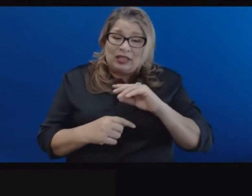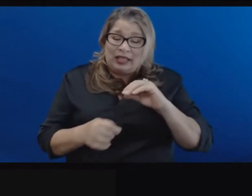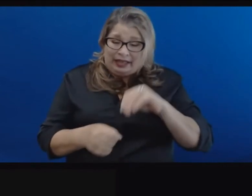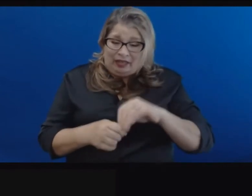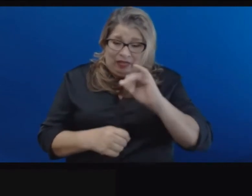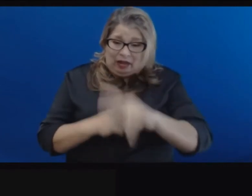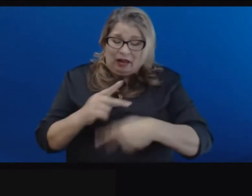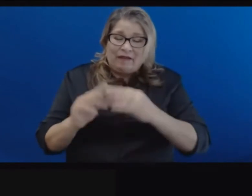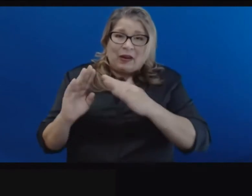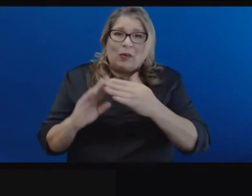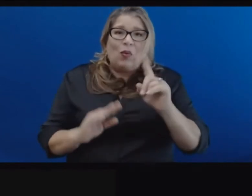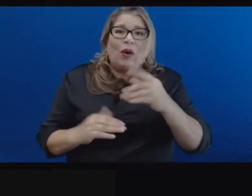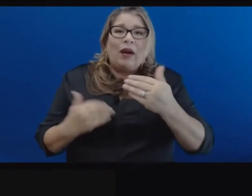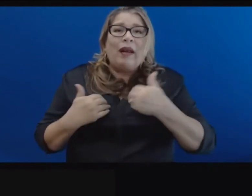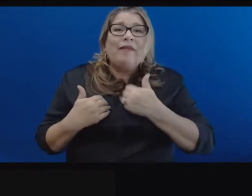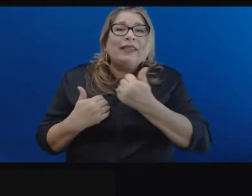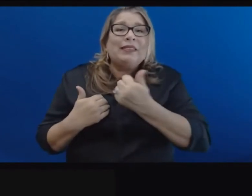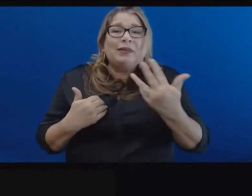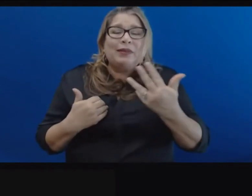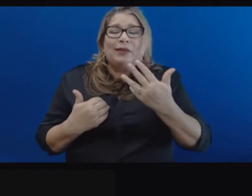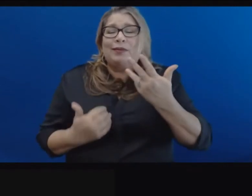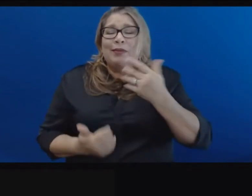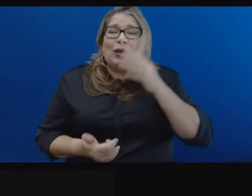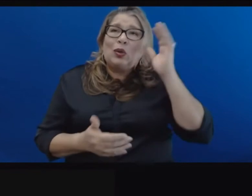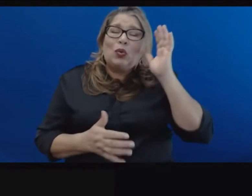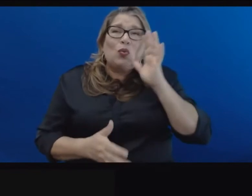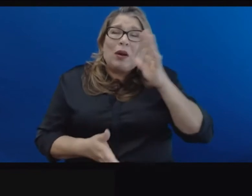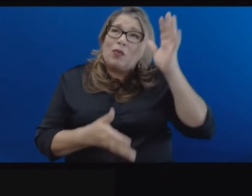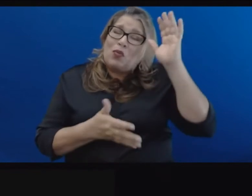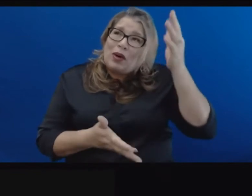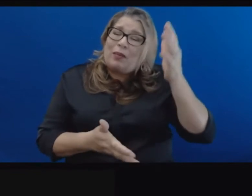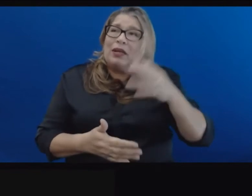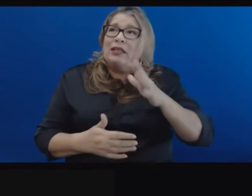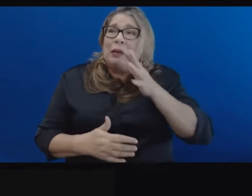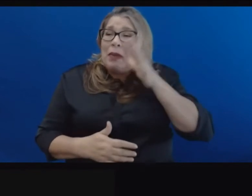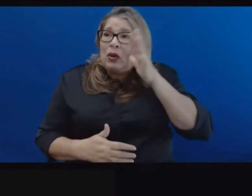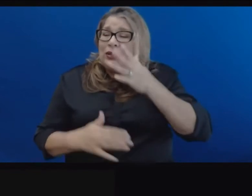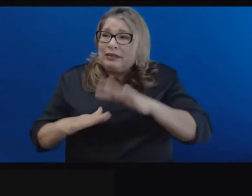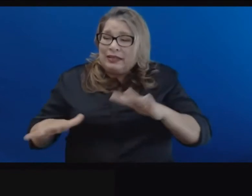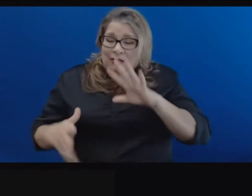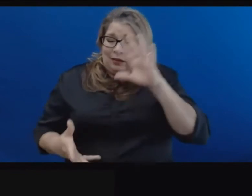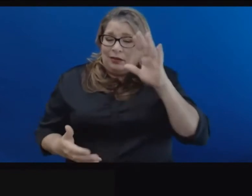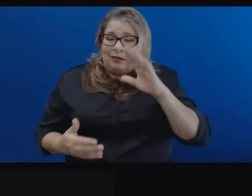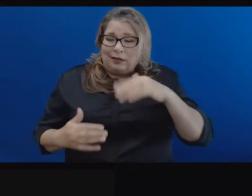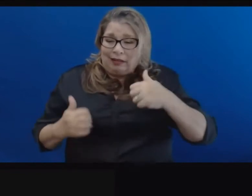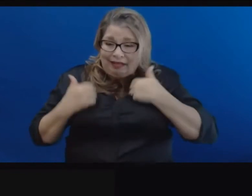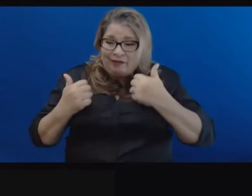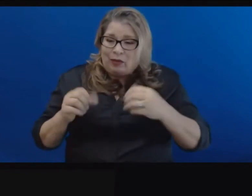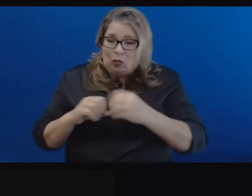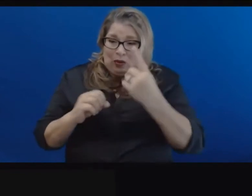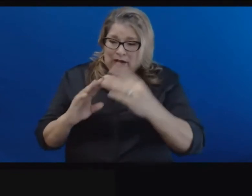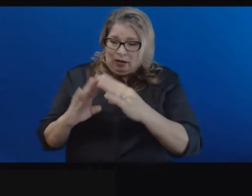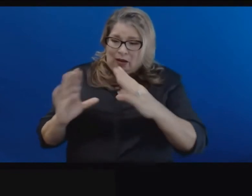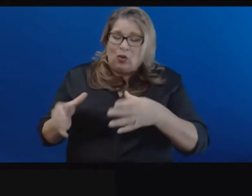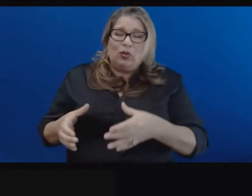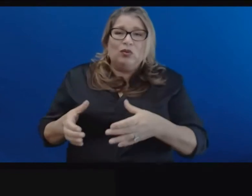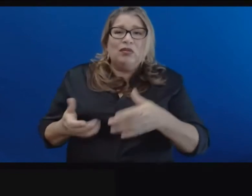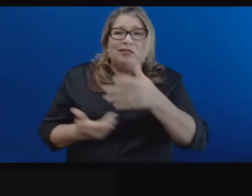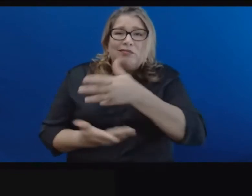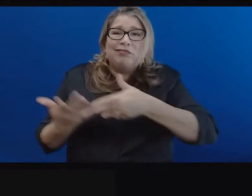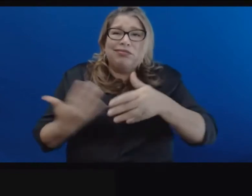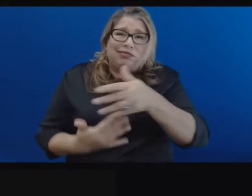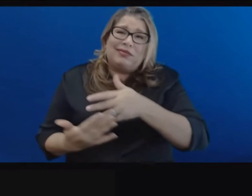families, even some places with more crowded conditions. So it is prudent. It does make a lot of sense from a